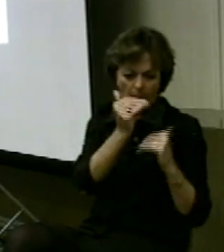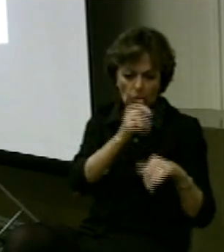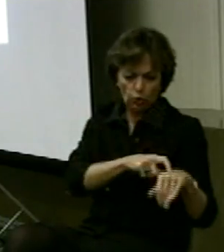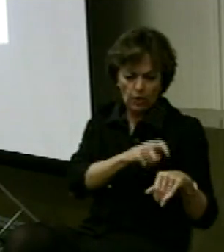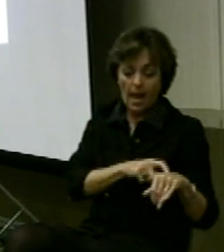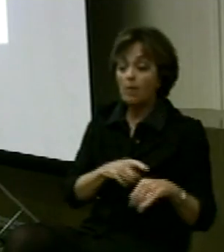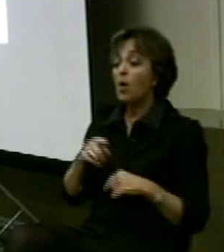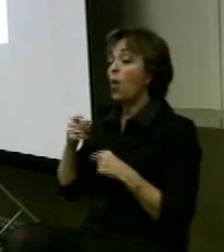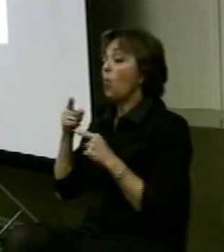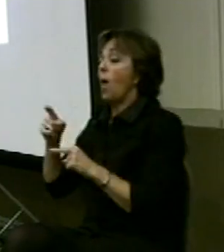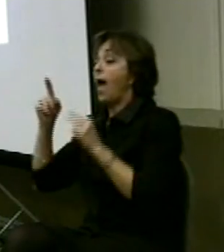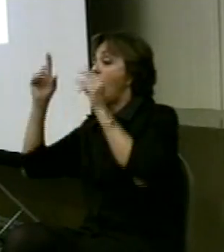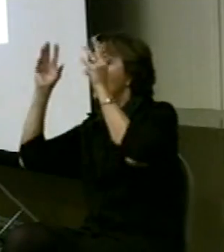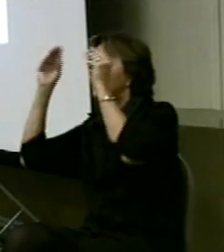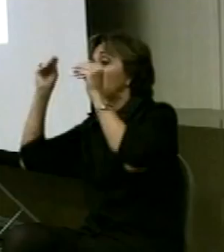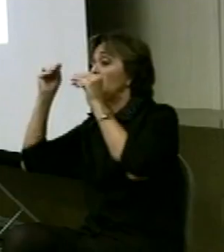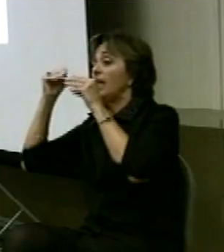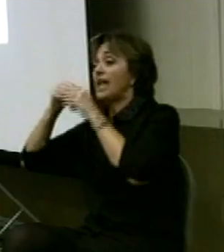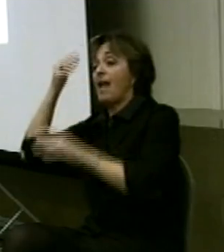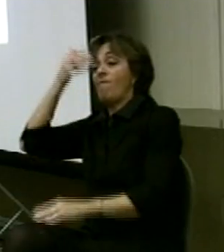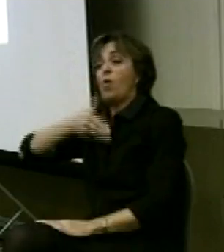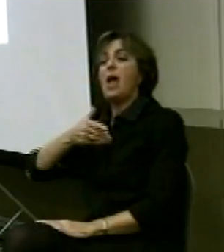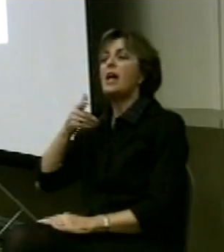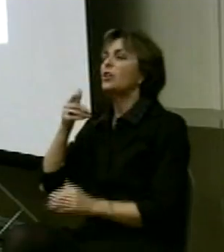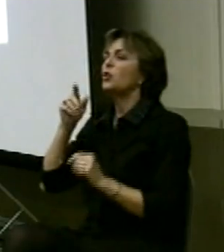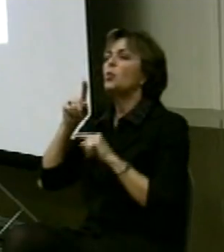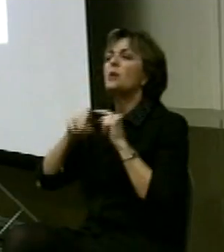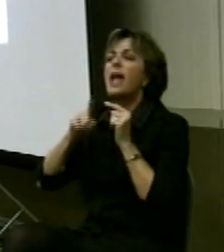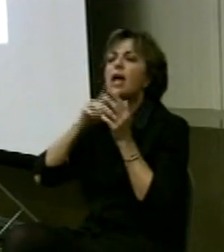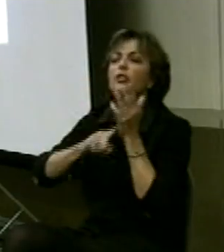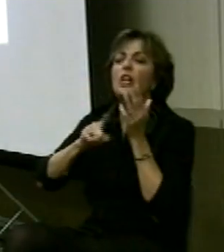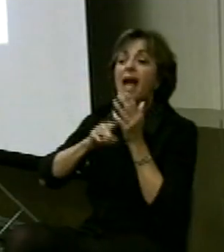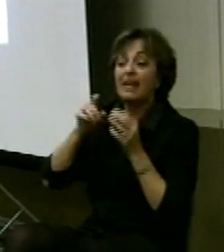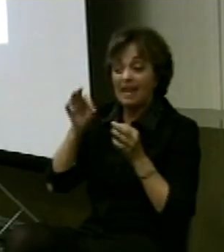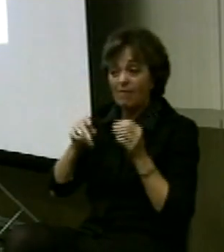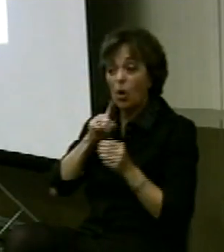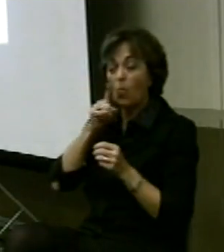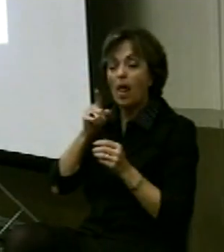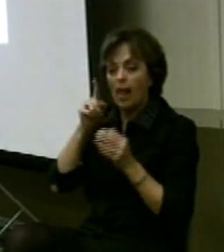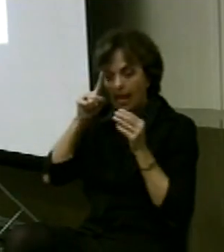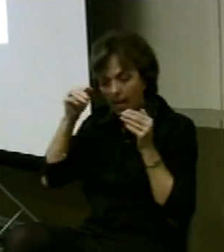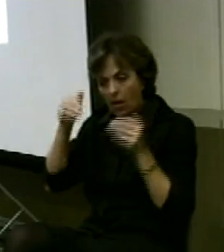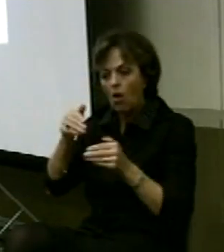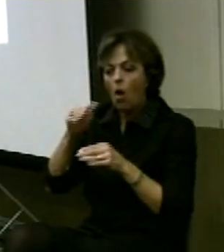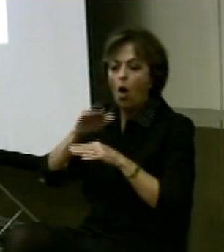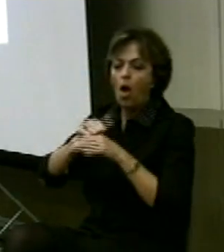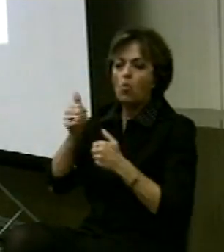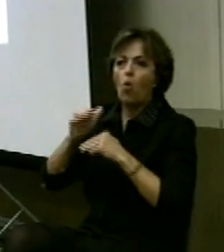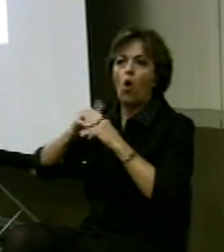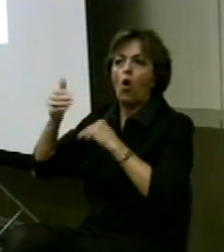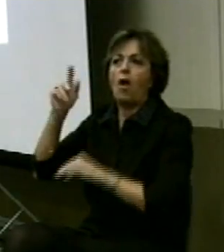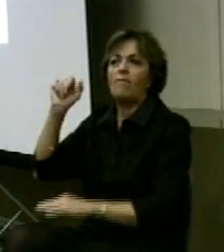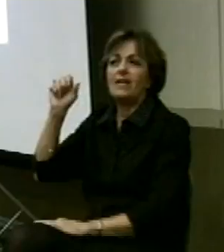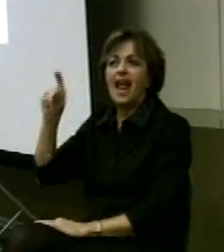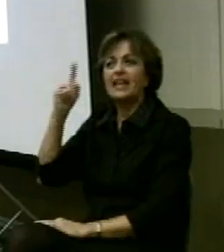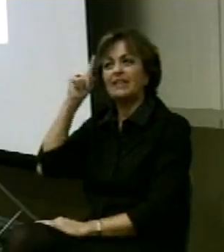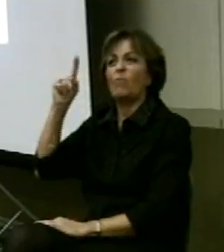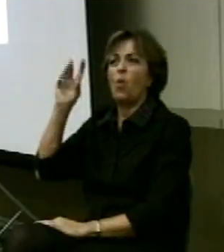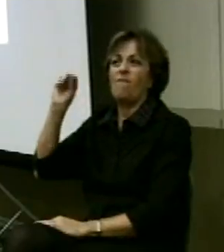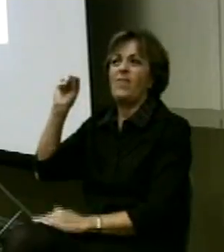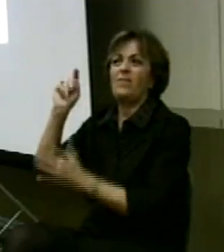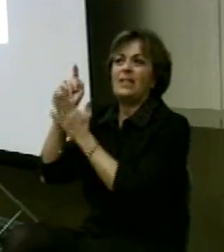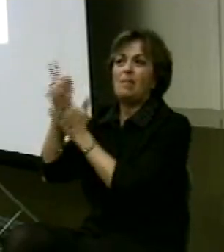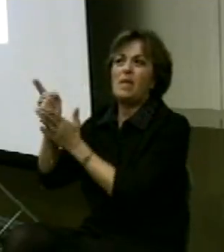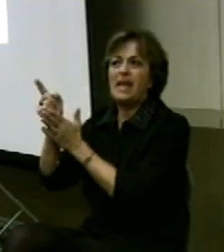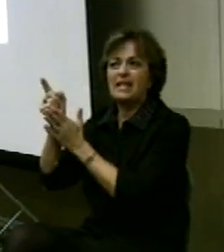up in the front teaching, you might not be able to check their on or off task for all 50 minutes because you have